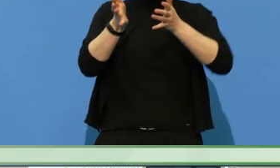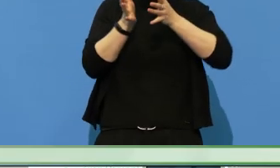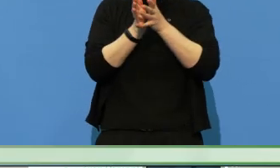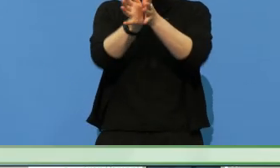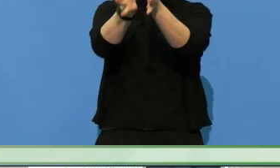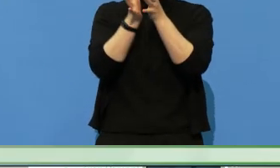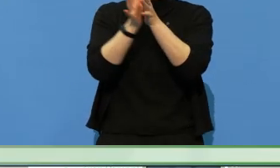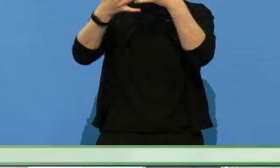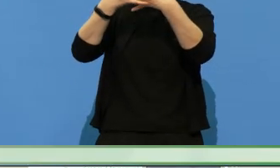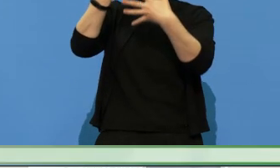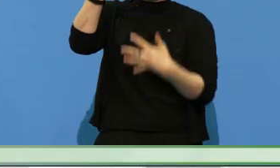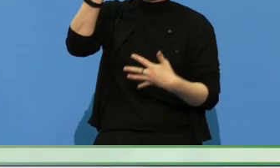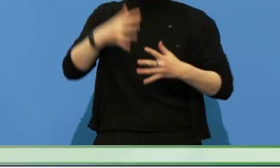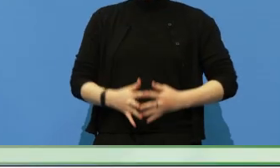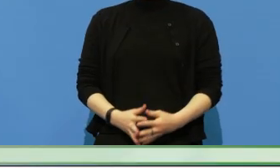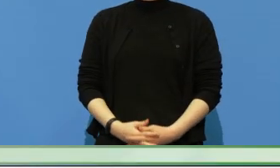because in